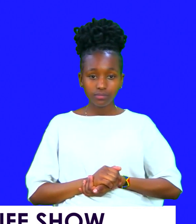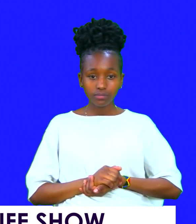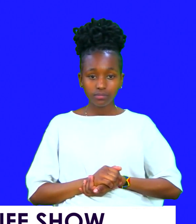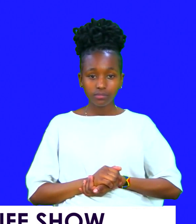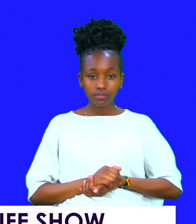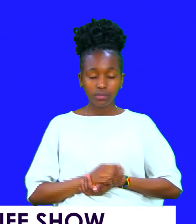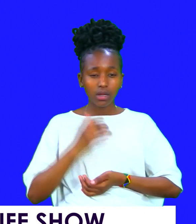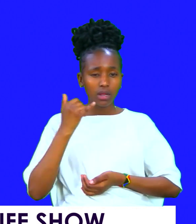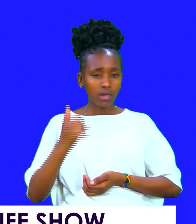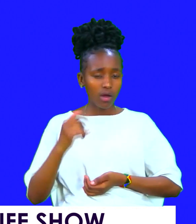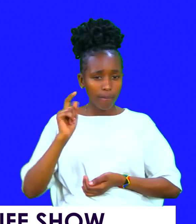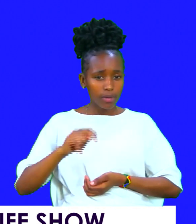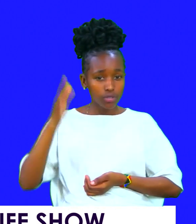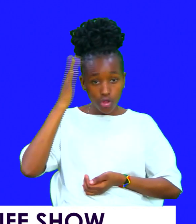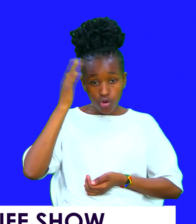What is in a school?